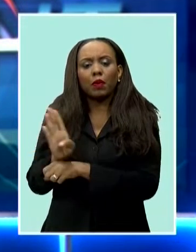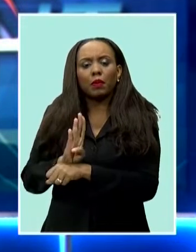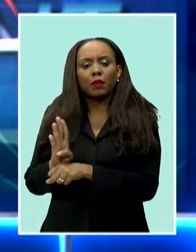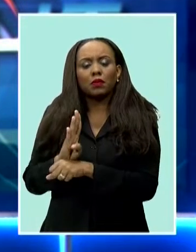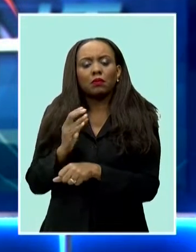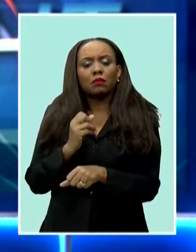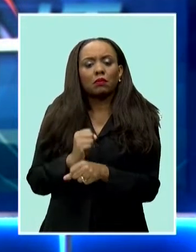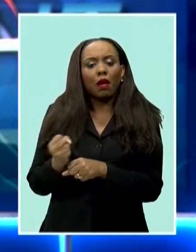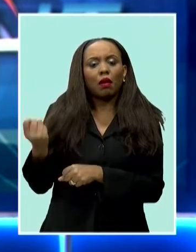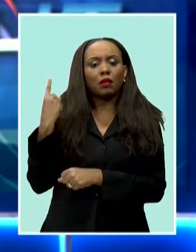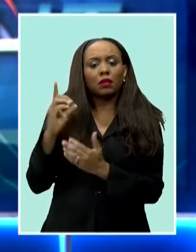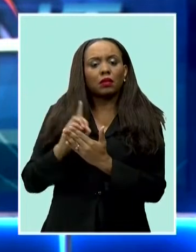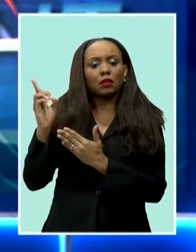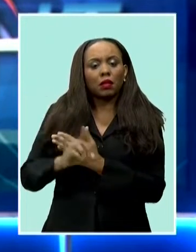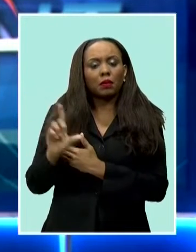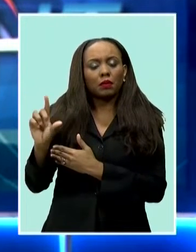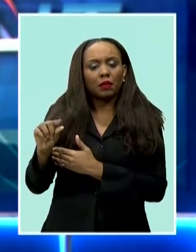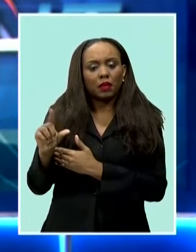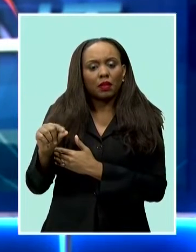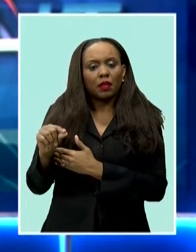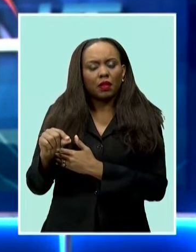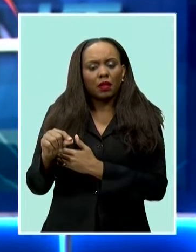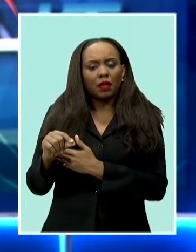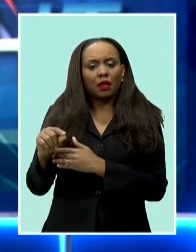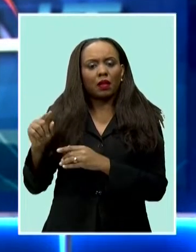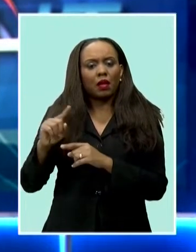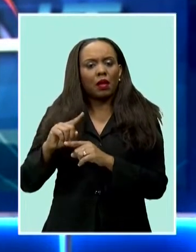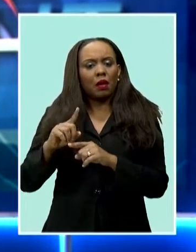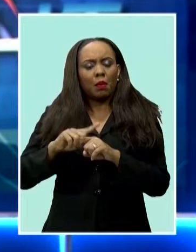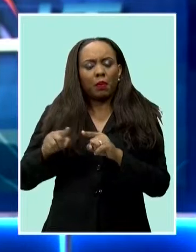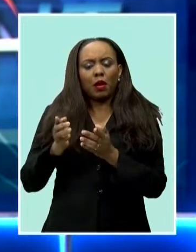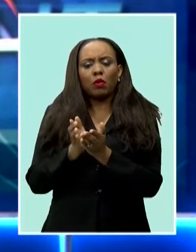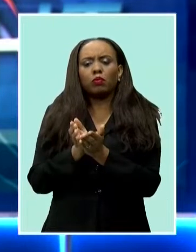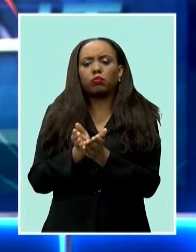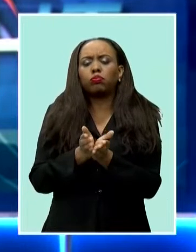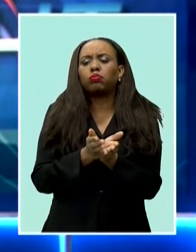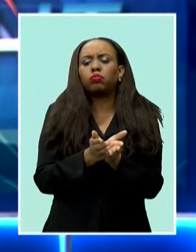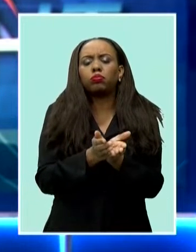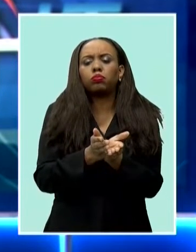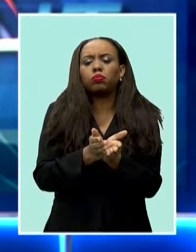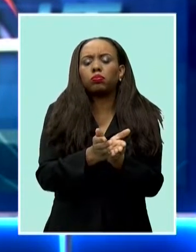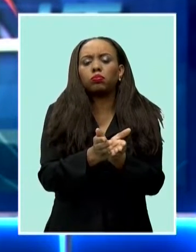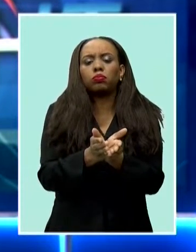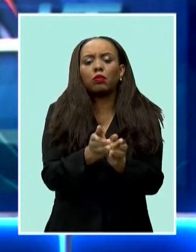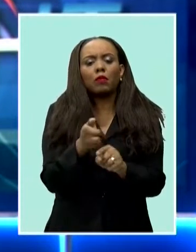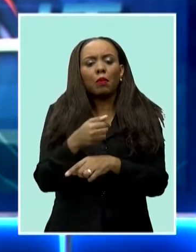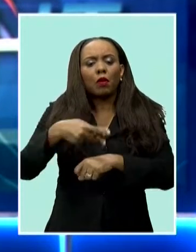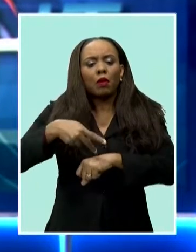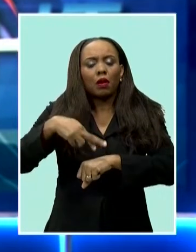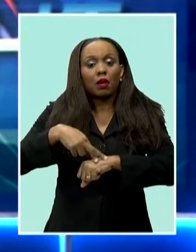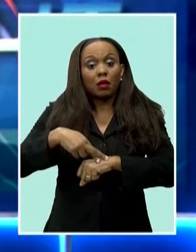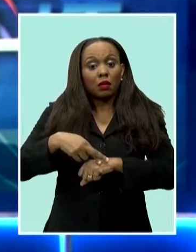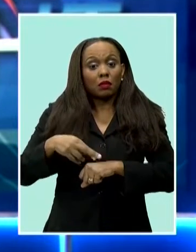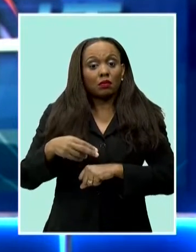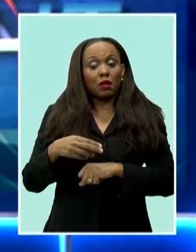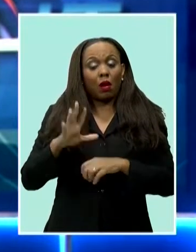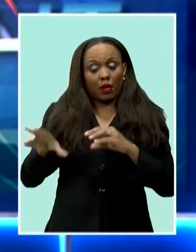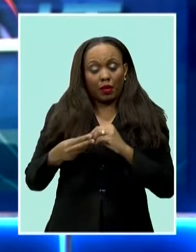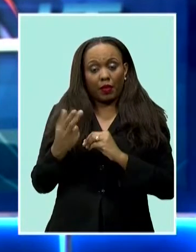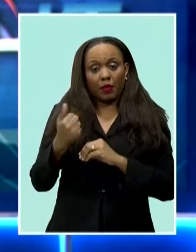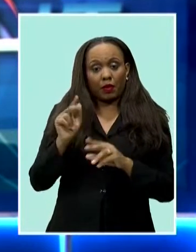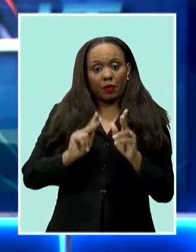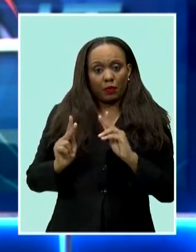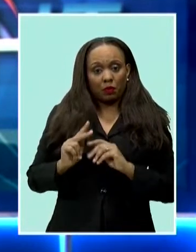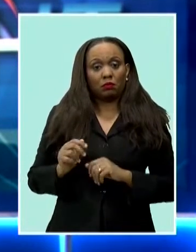20th last year from a small vessel adrift 47 nautical miles from Puerto Rico. The other 12 people returned to the Dominican